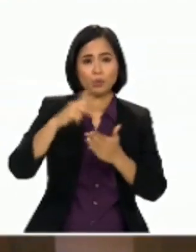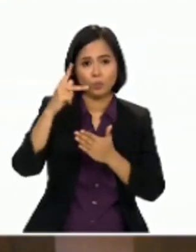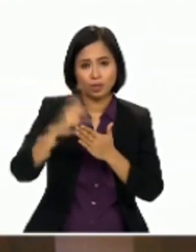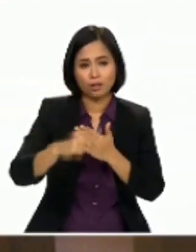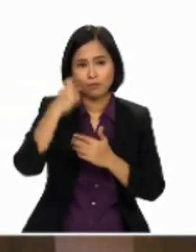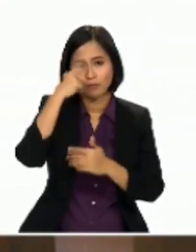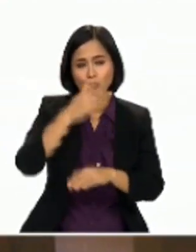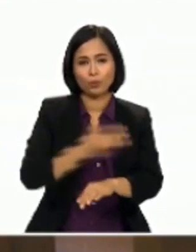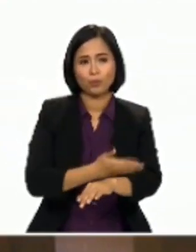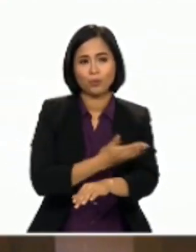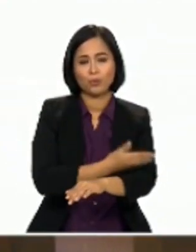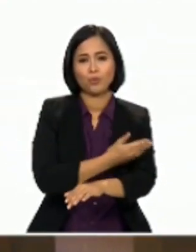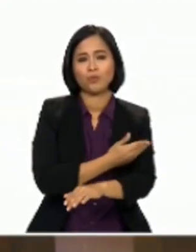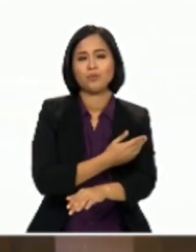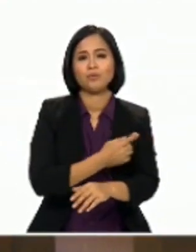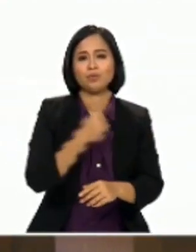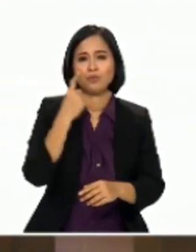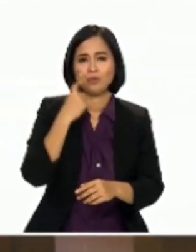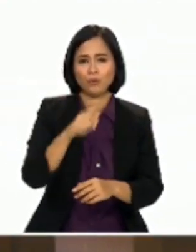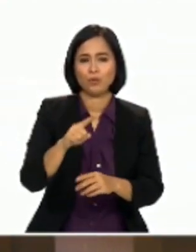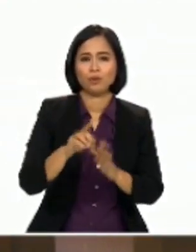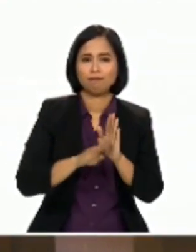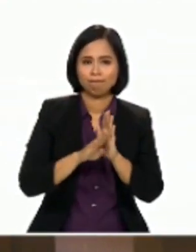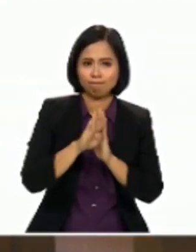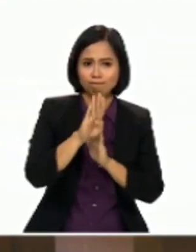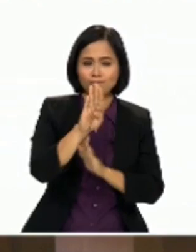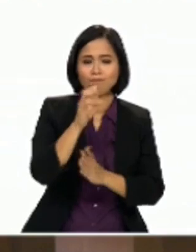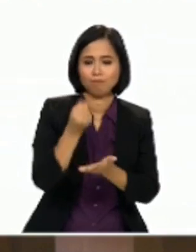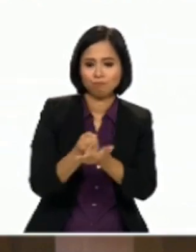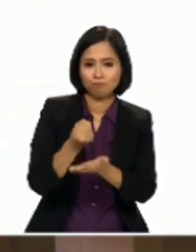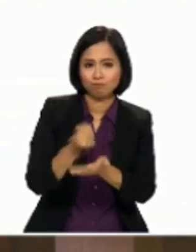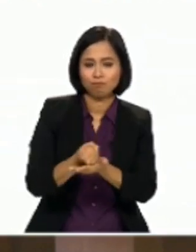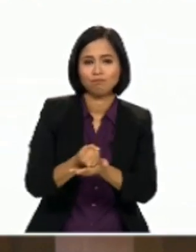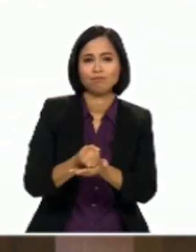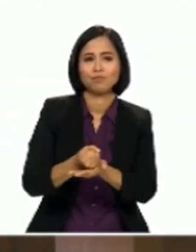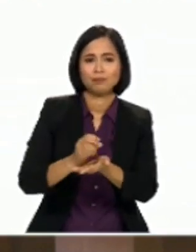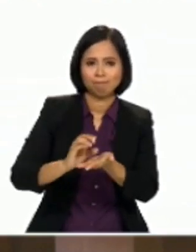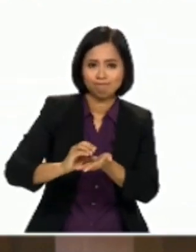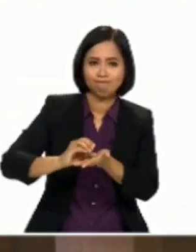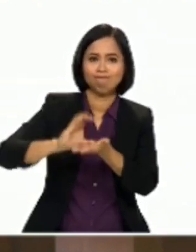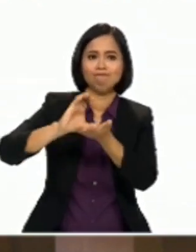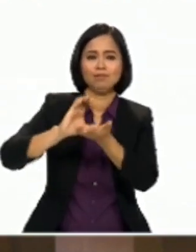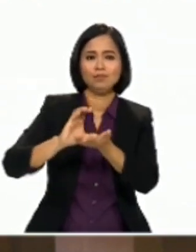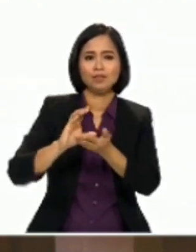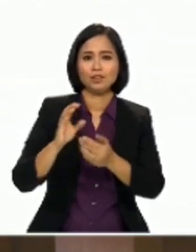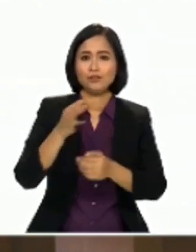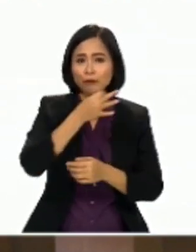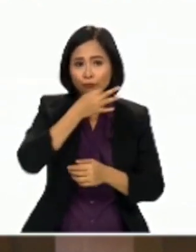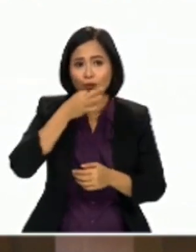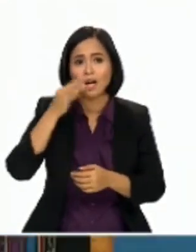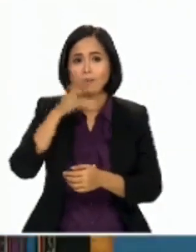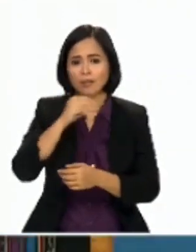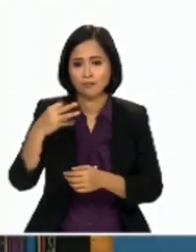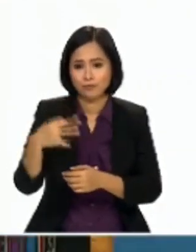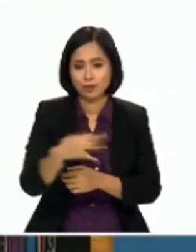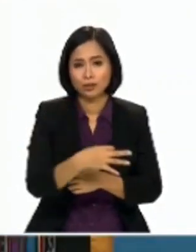increase the productivity and income of small farmers and fisherfolk. We shall ensure the